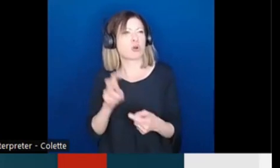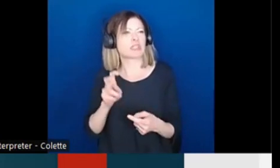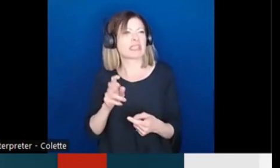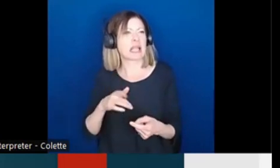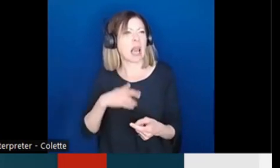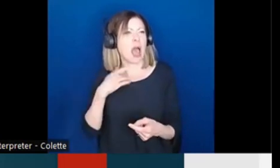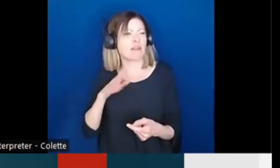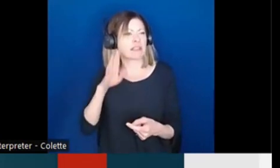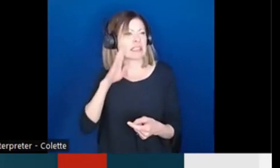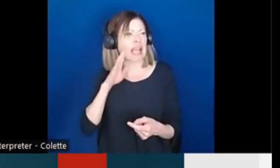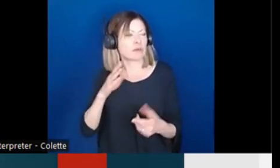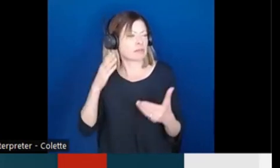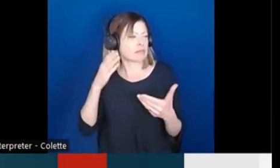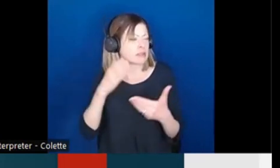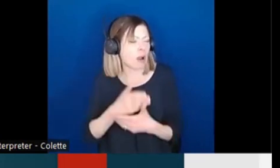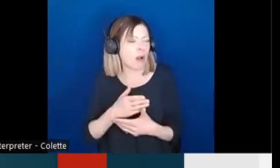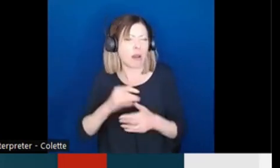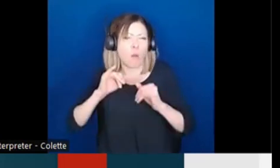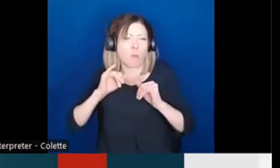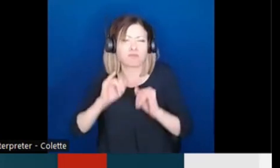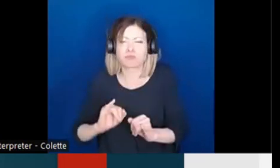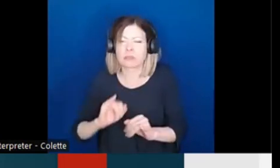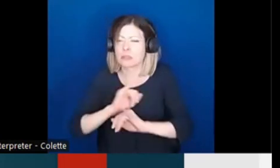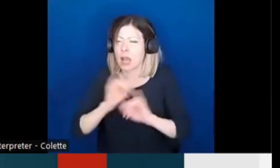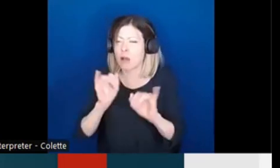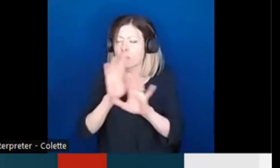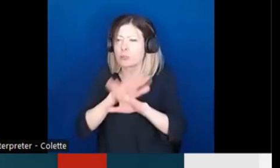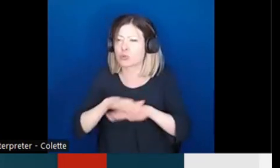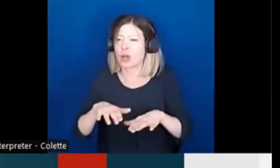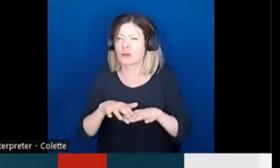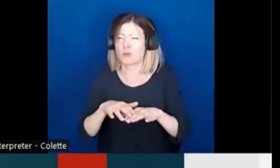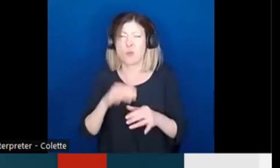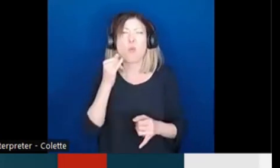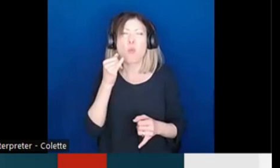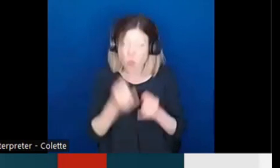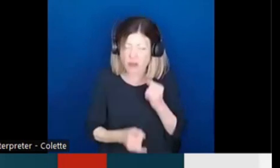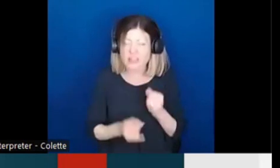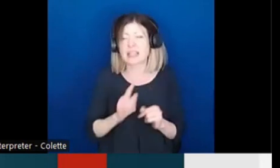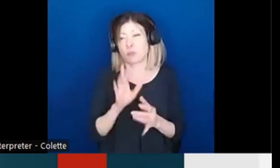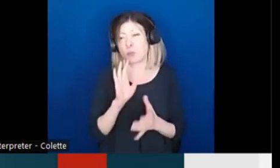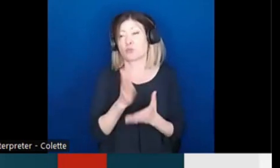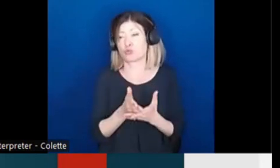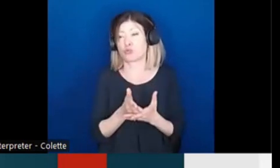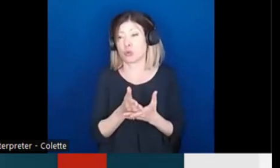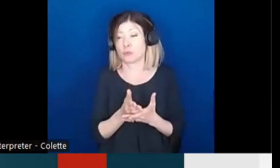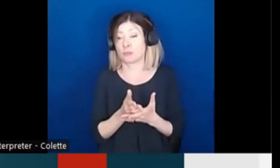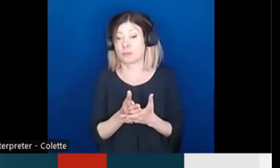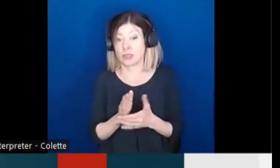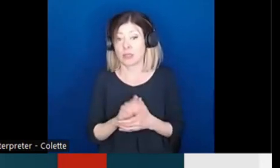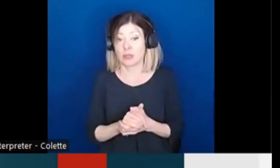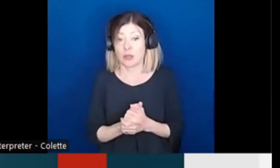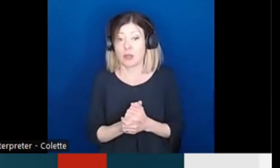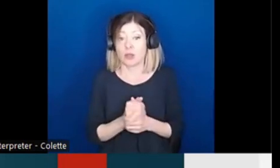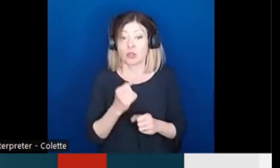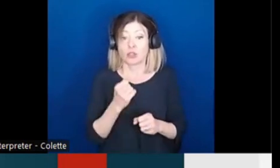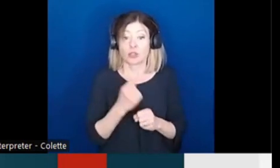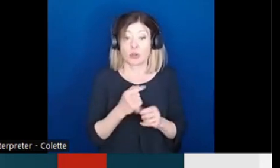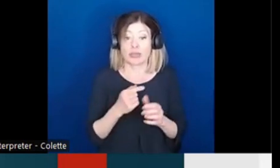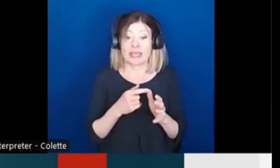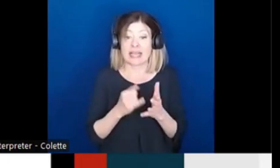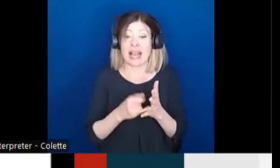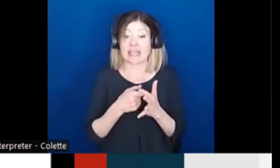dark, a terrible childhood, worse, much worse than it really was. So Gaskell wrote The Life of Charlotte